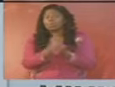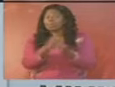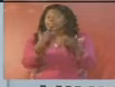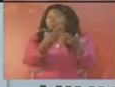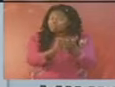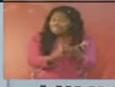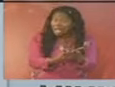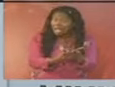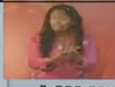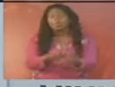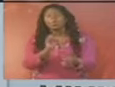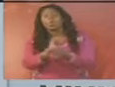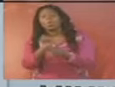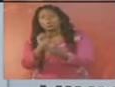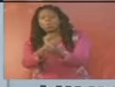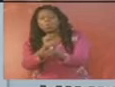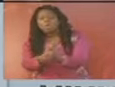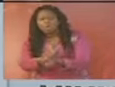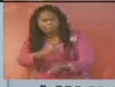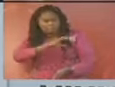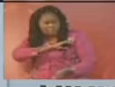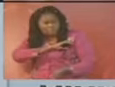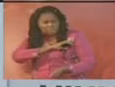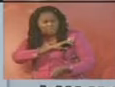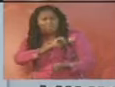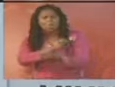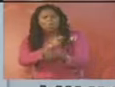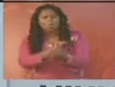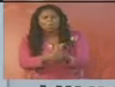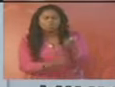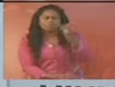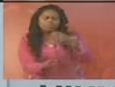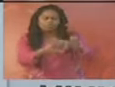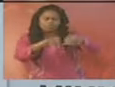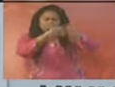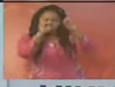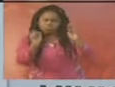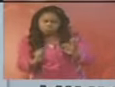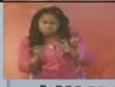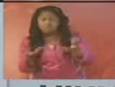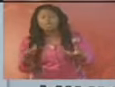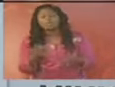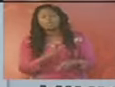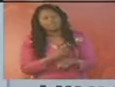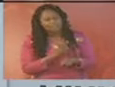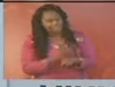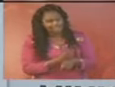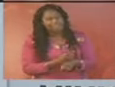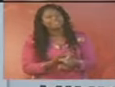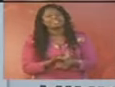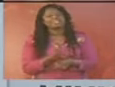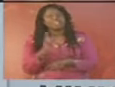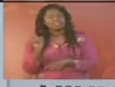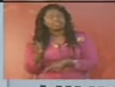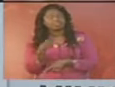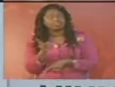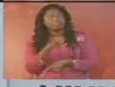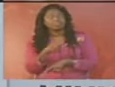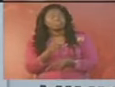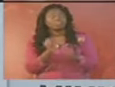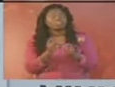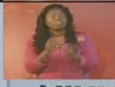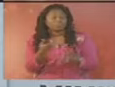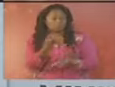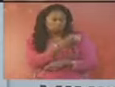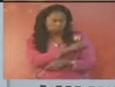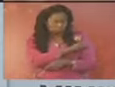service, fire service, port health, and lastly, those who are immunocompromised. So based on WHO's guidance for phase